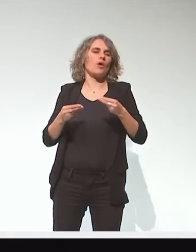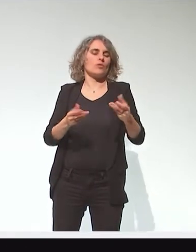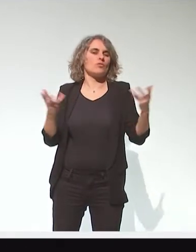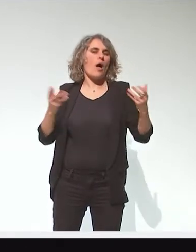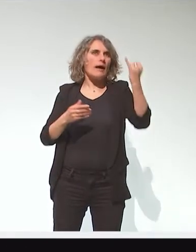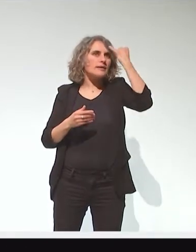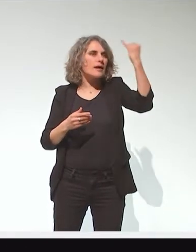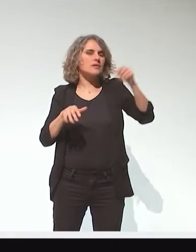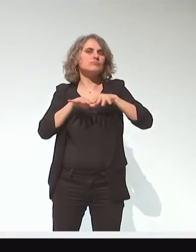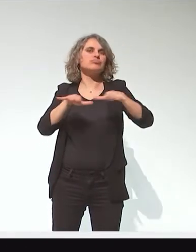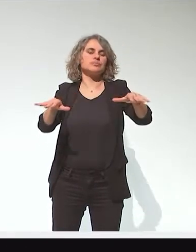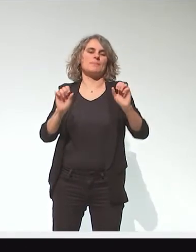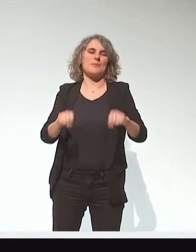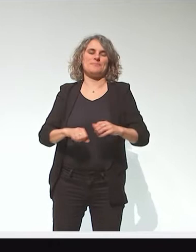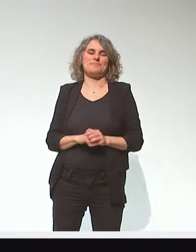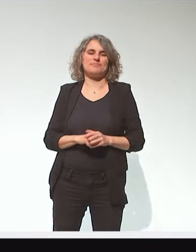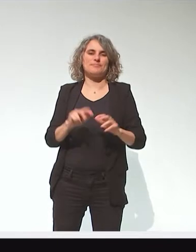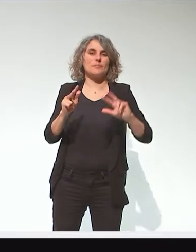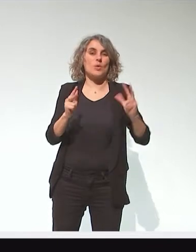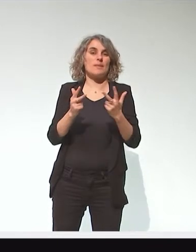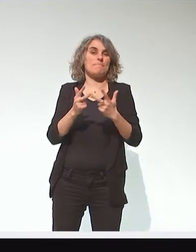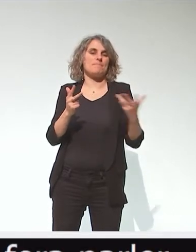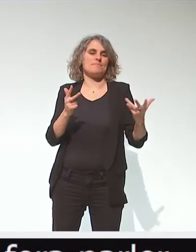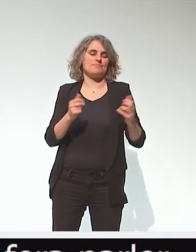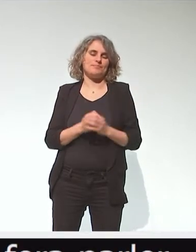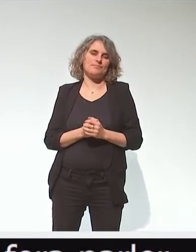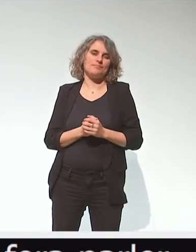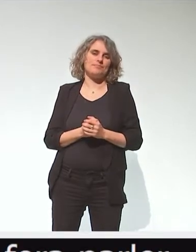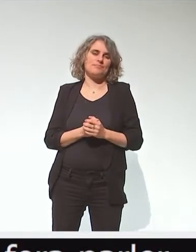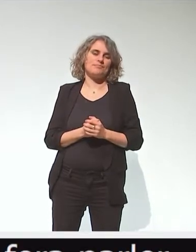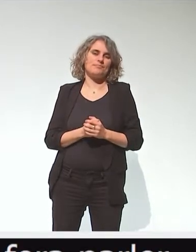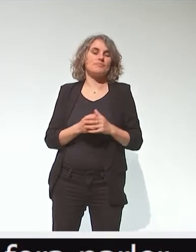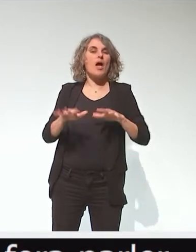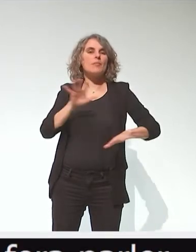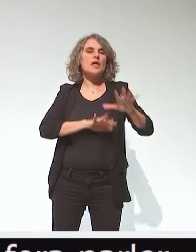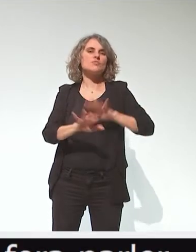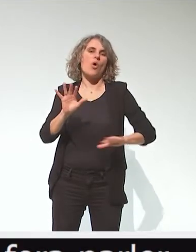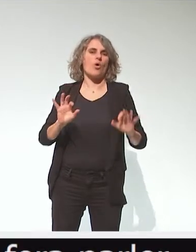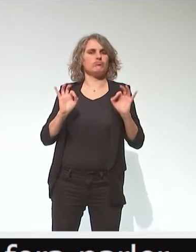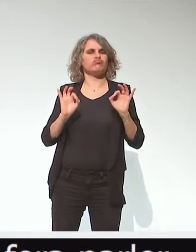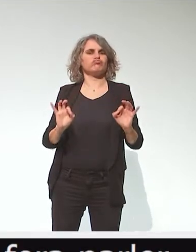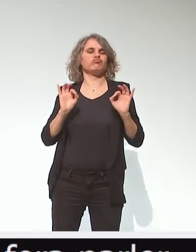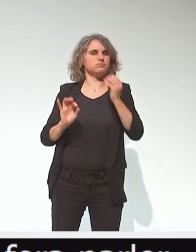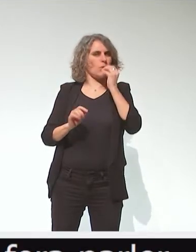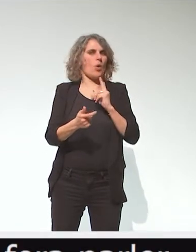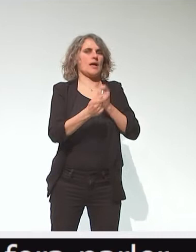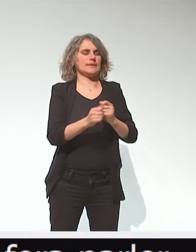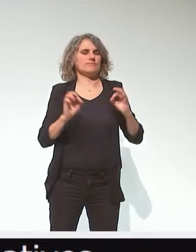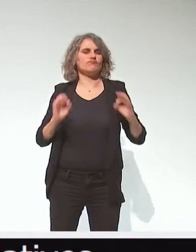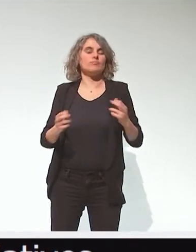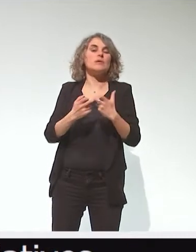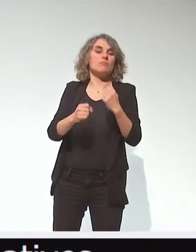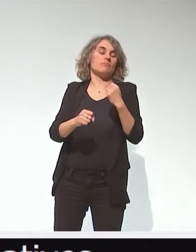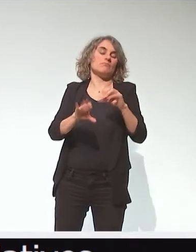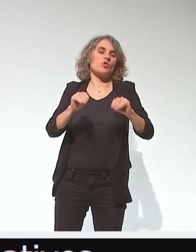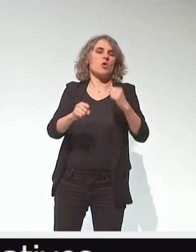strand will be ensuring reasonable accommodation at work. And we will, together with our experts